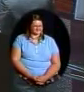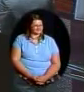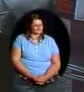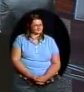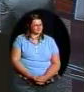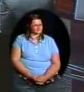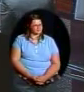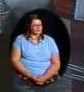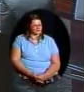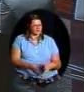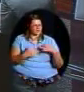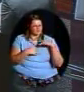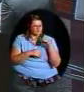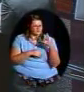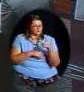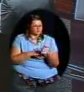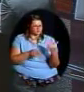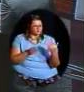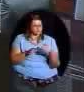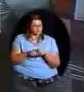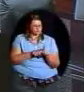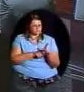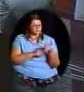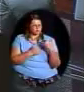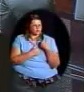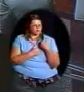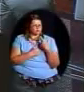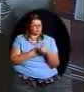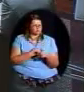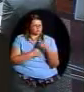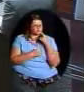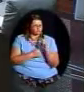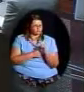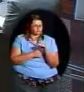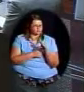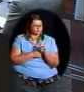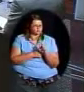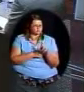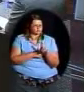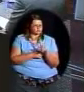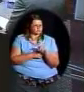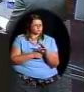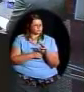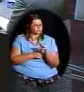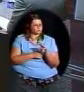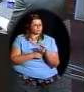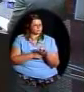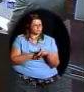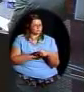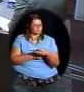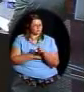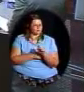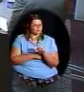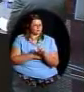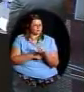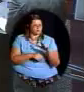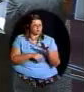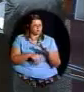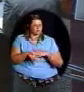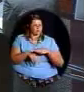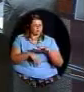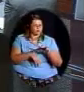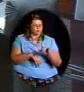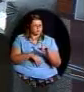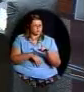Have another question, Mr. Poland. Okay. I have another question for Mr. Thomason on the 143rd